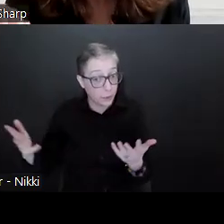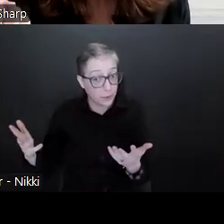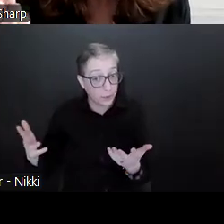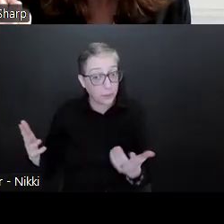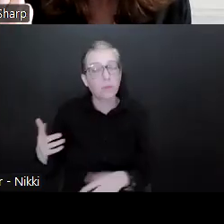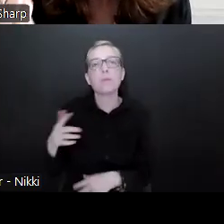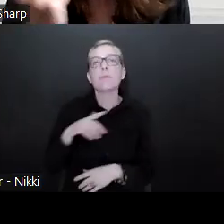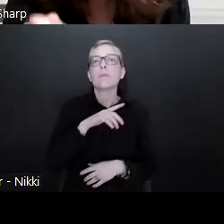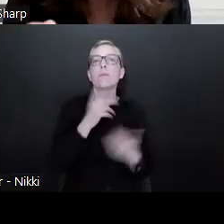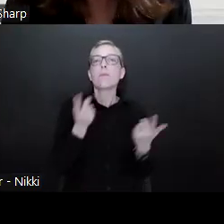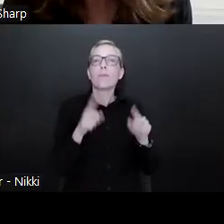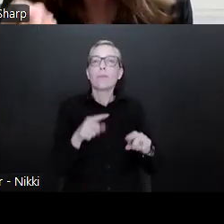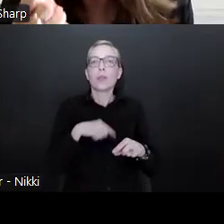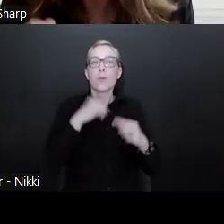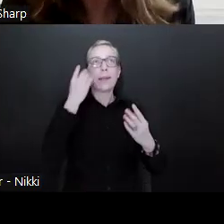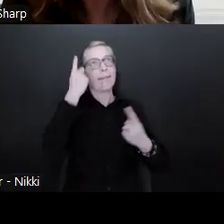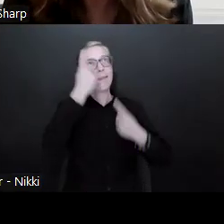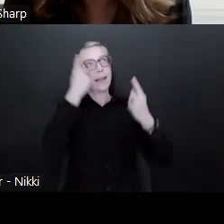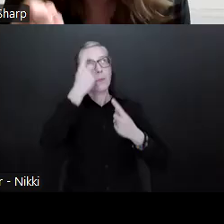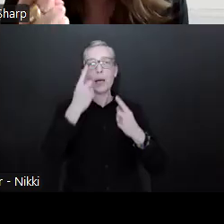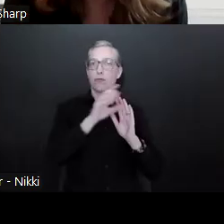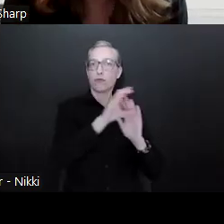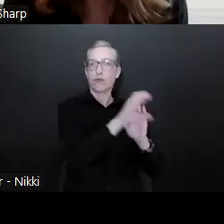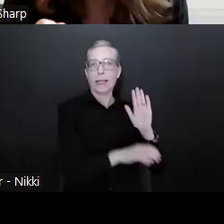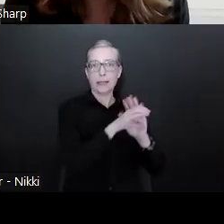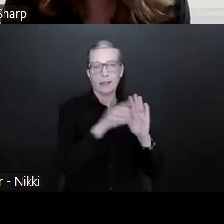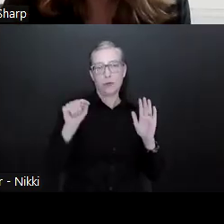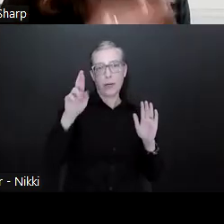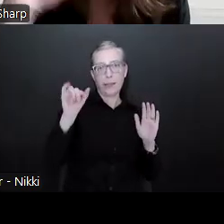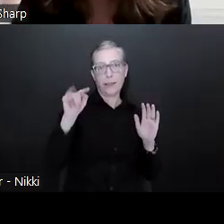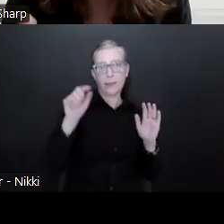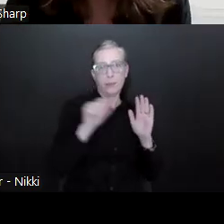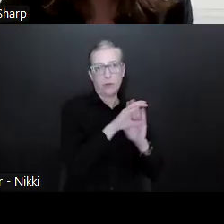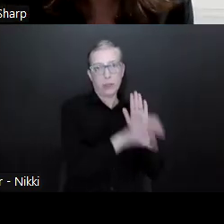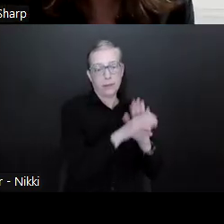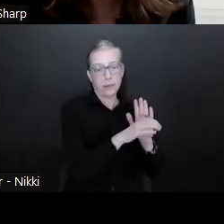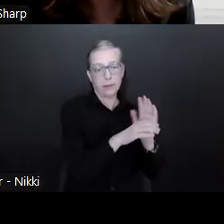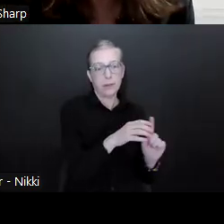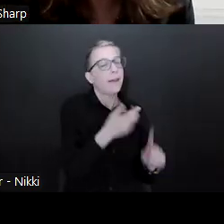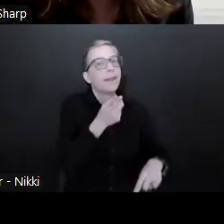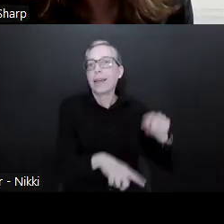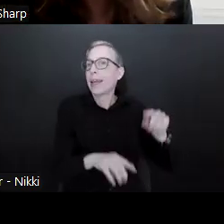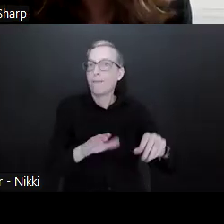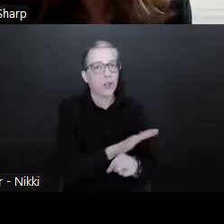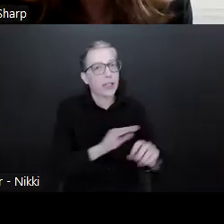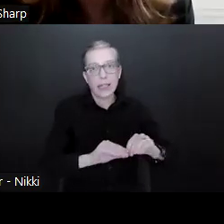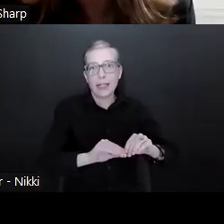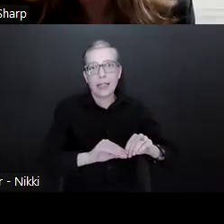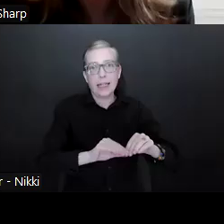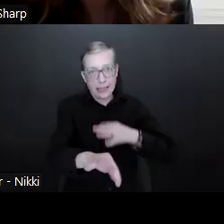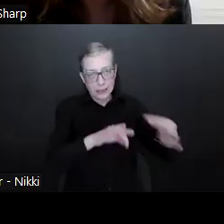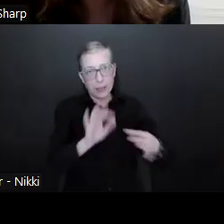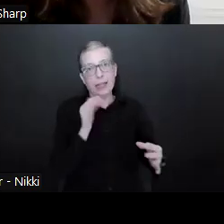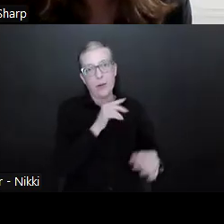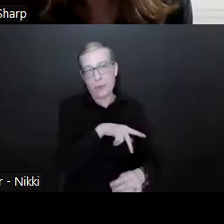about traits, they are not enough to explain fully our personality functioning. So this is Dan McAdams's